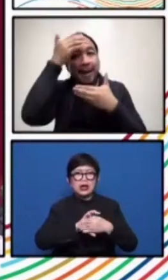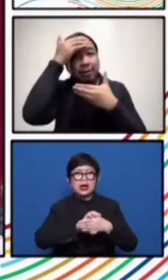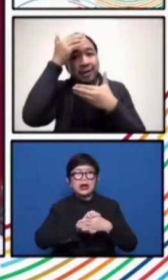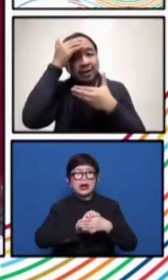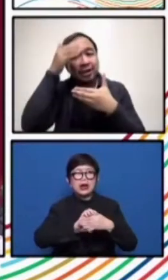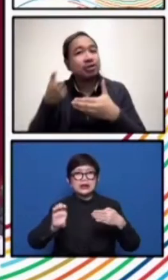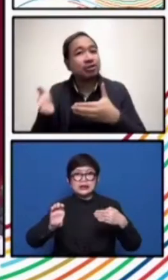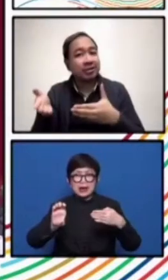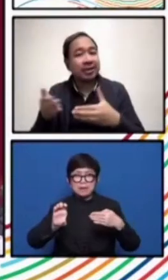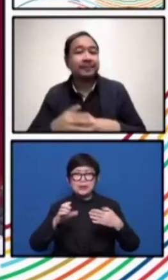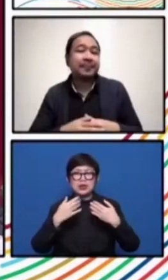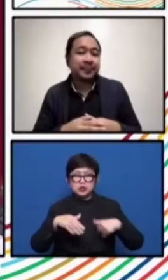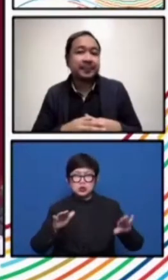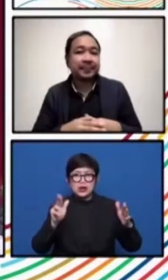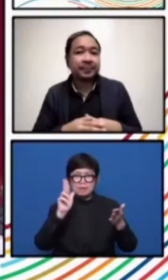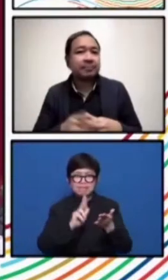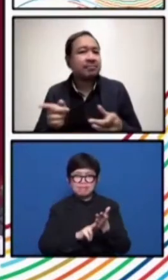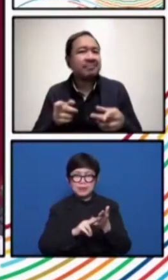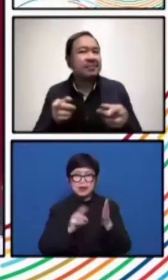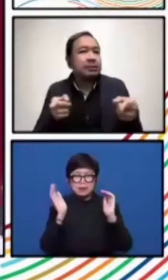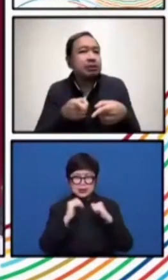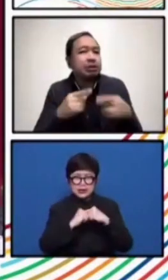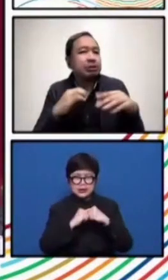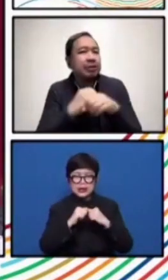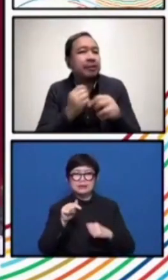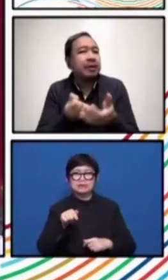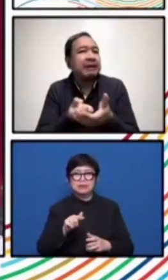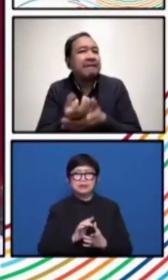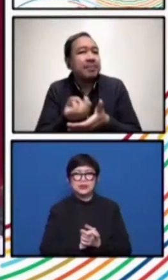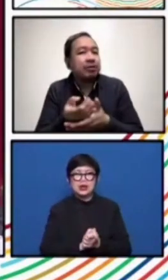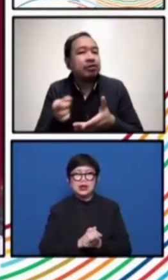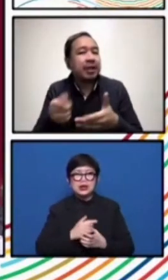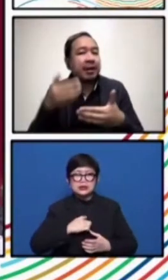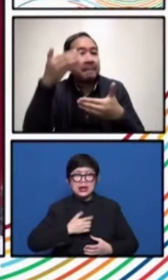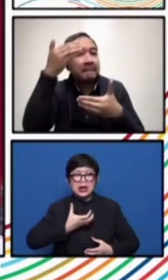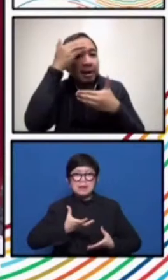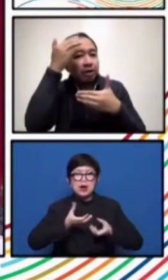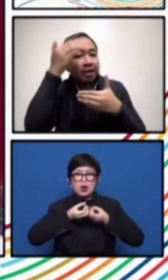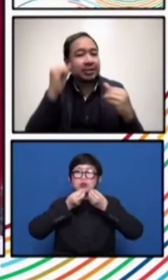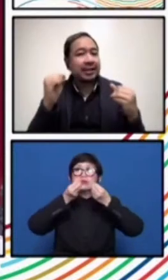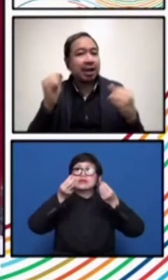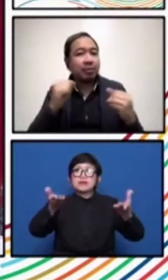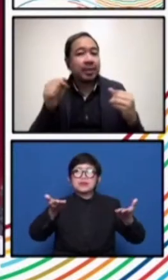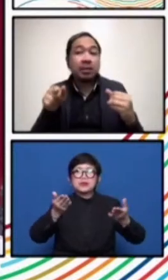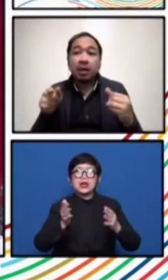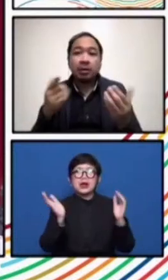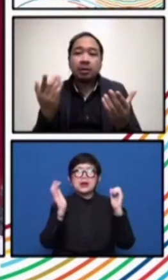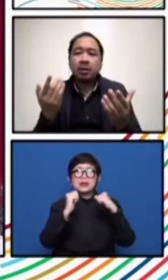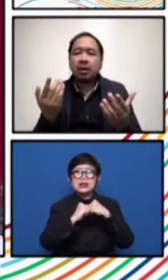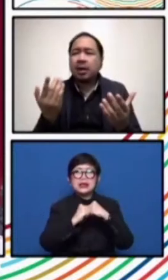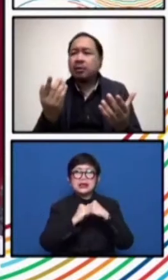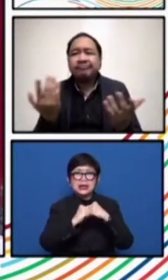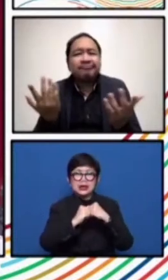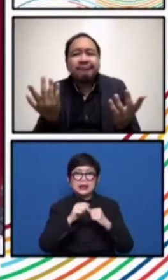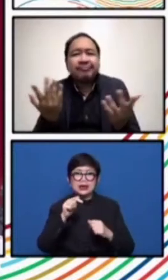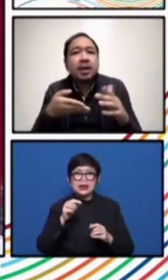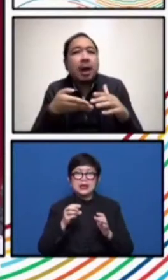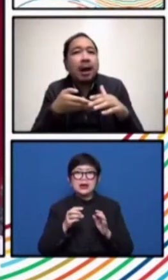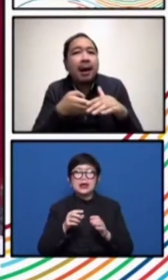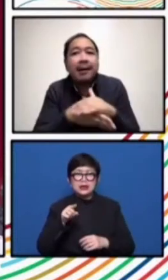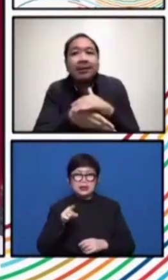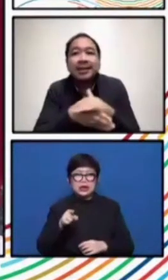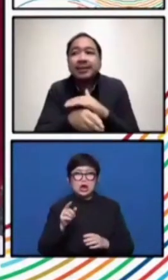just briefly for information Marcus riti is to provide access to published Works